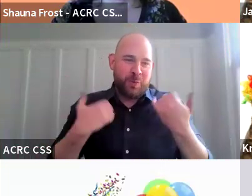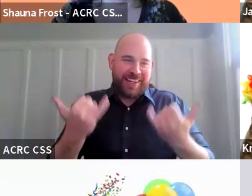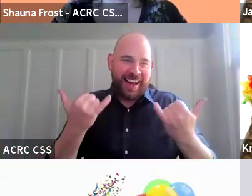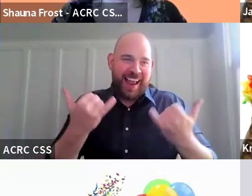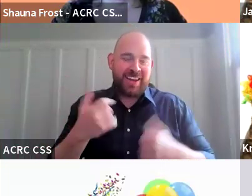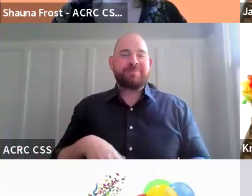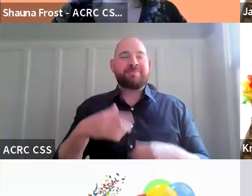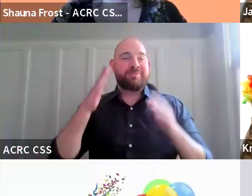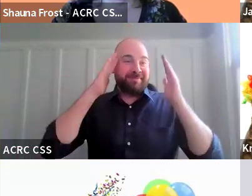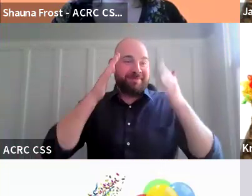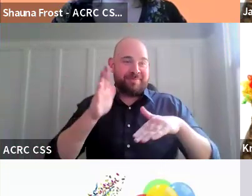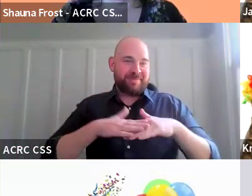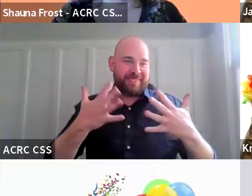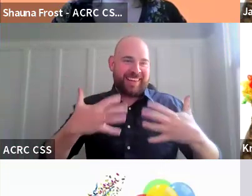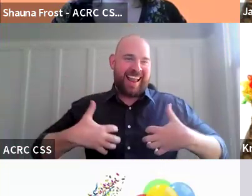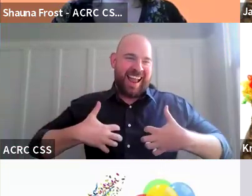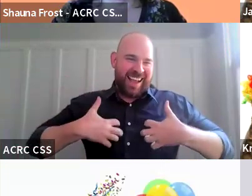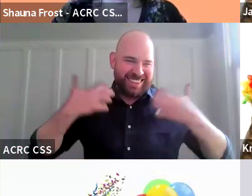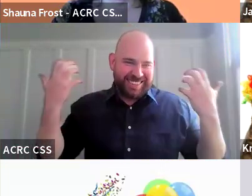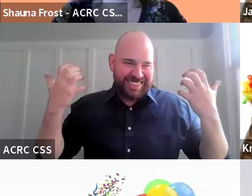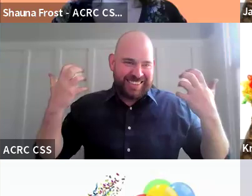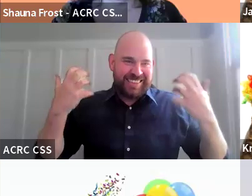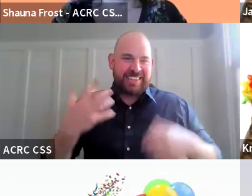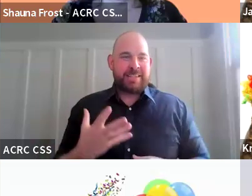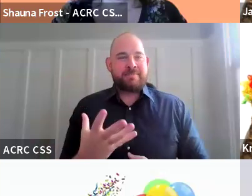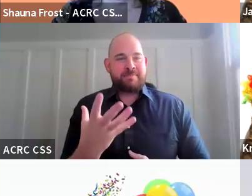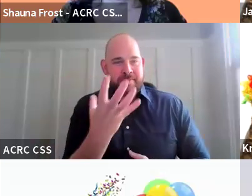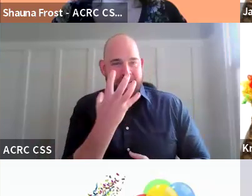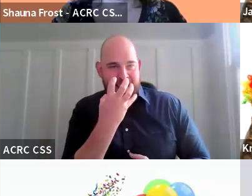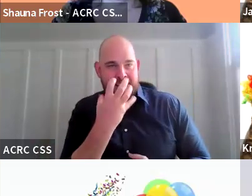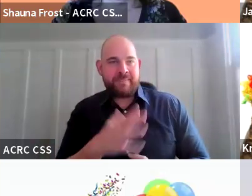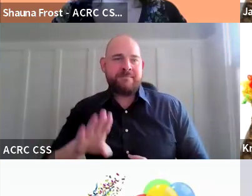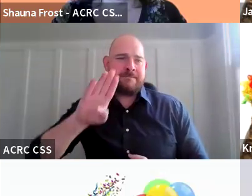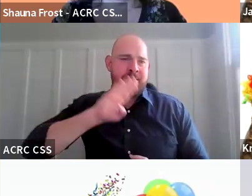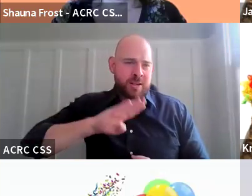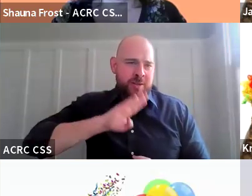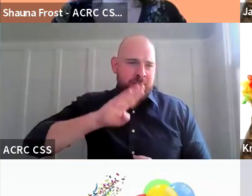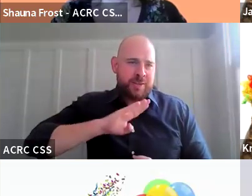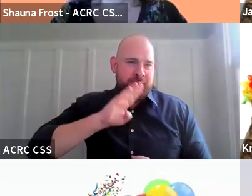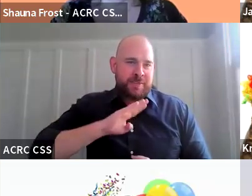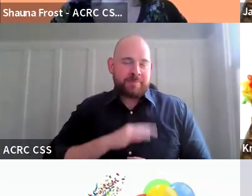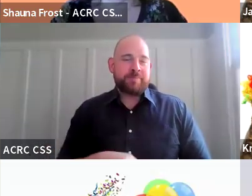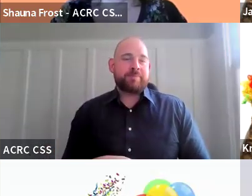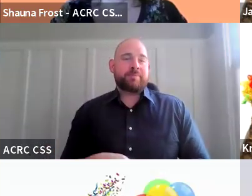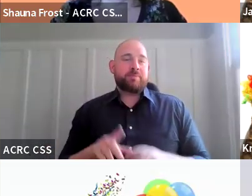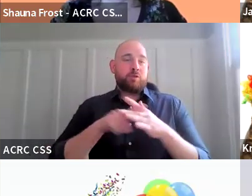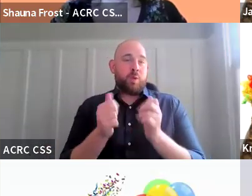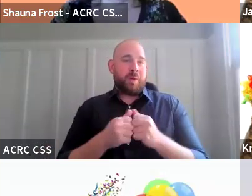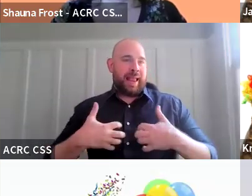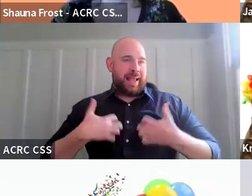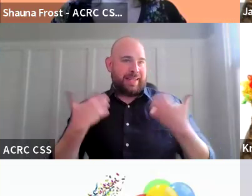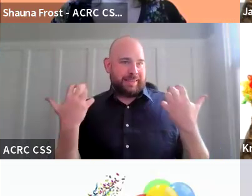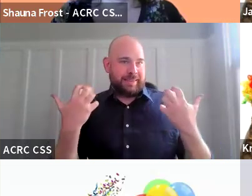right, our signs of the week. So we're going to do another emotion today. We're going to focus on anger emotions. We're going to do anger